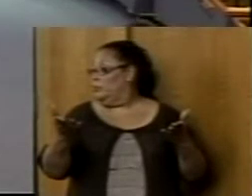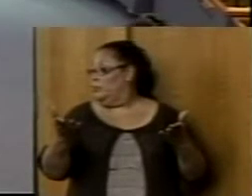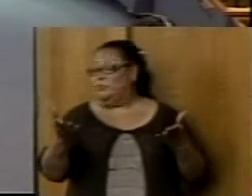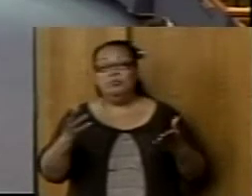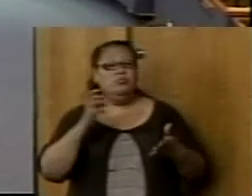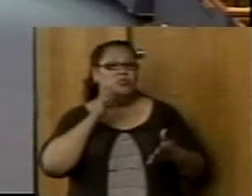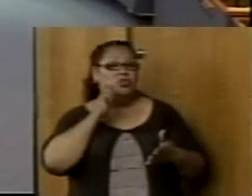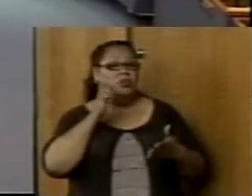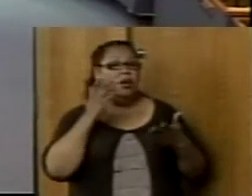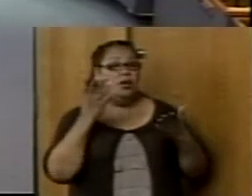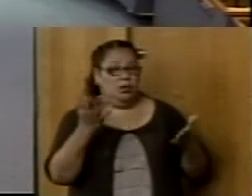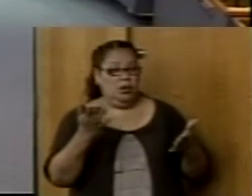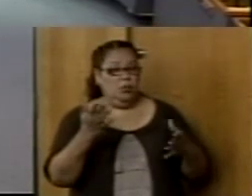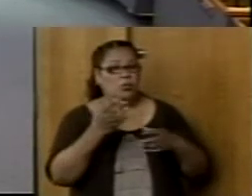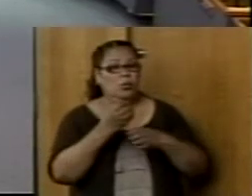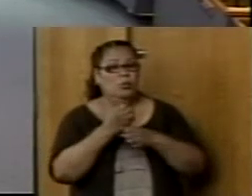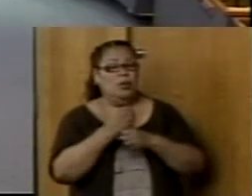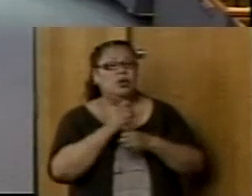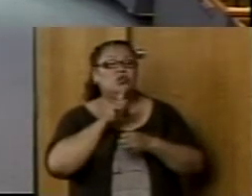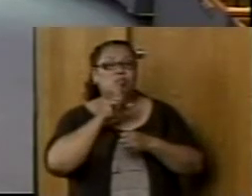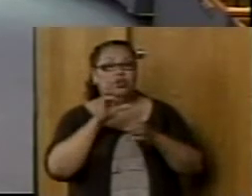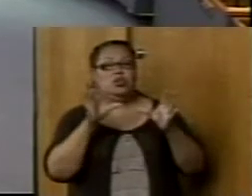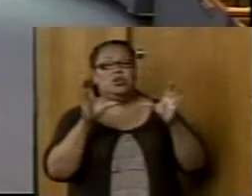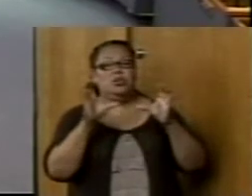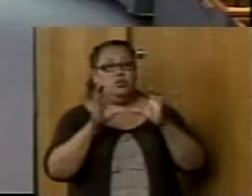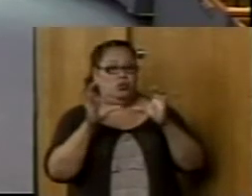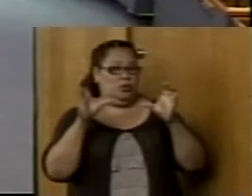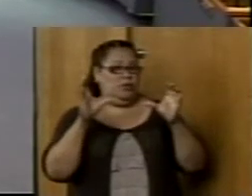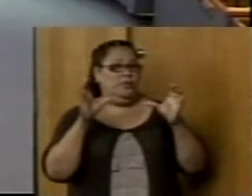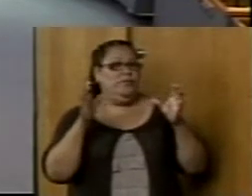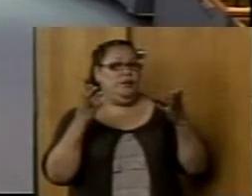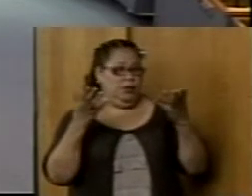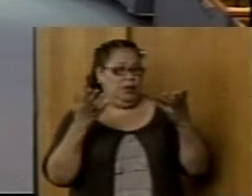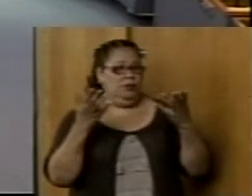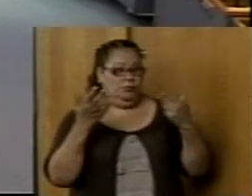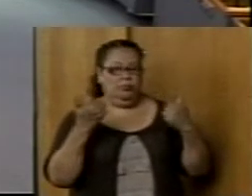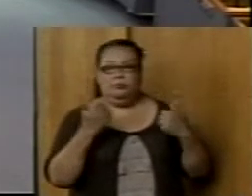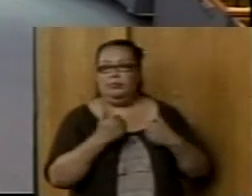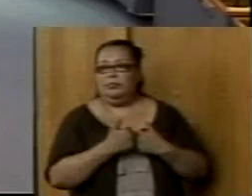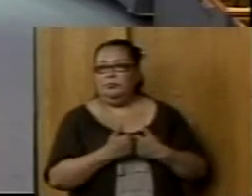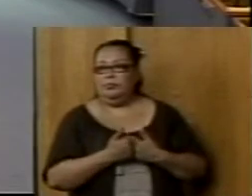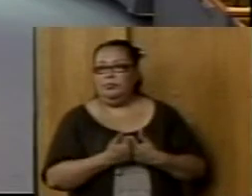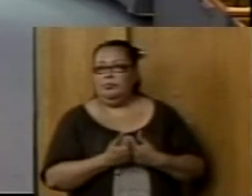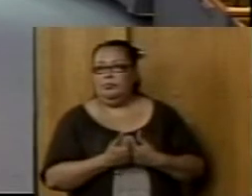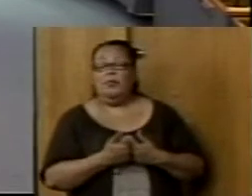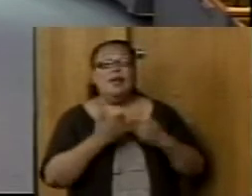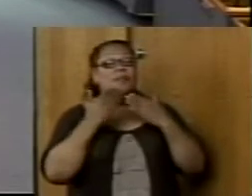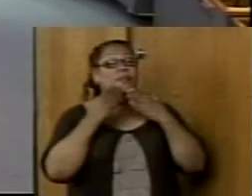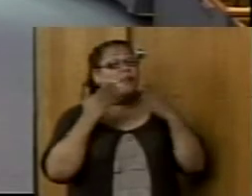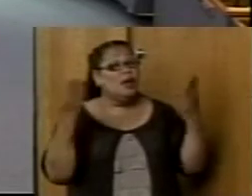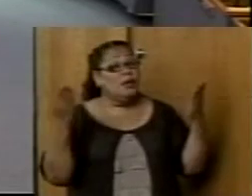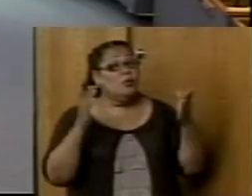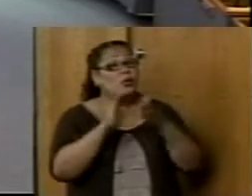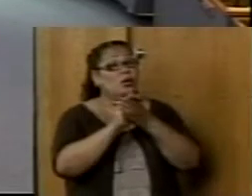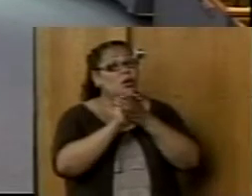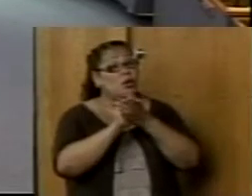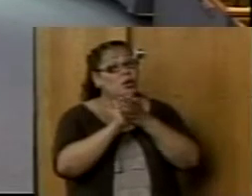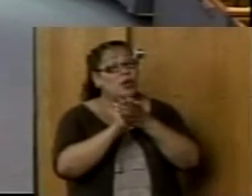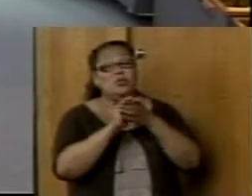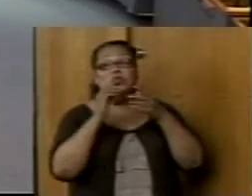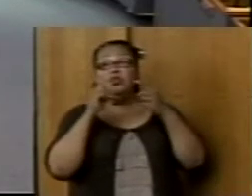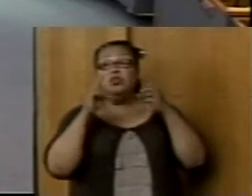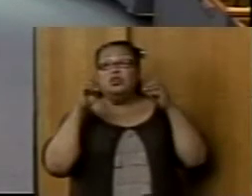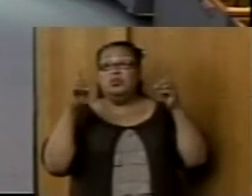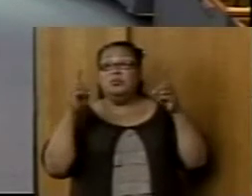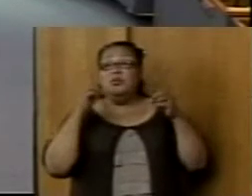Not here? Okay, we'll make sure she gets her certificate then. Thank you. Thank you very much, and congratulations on your